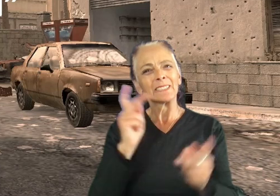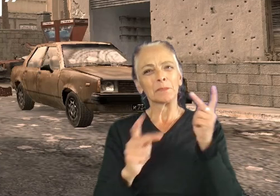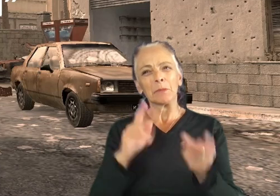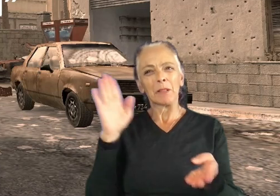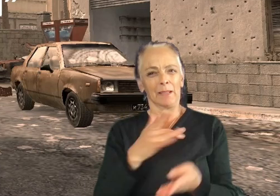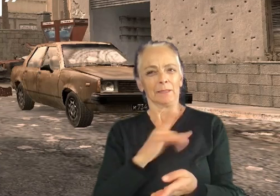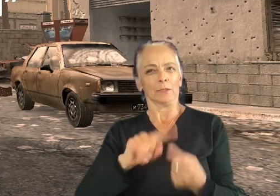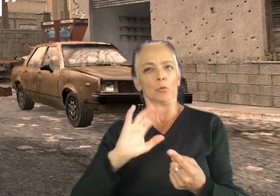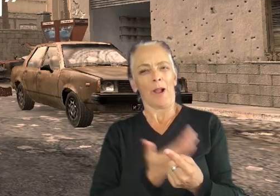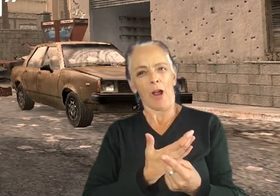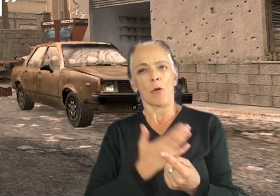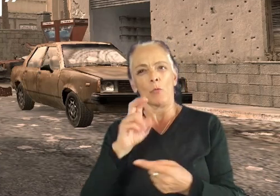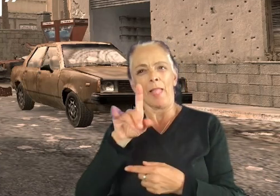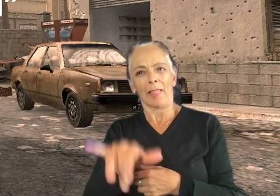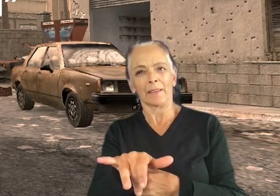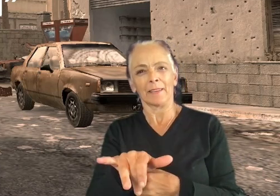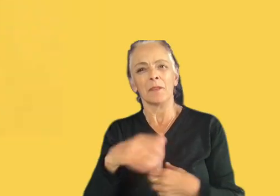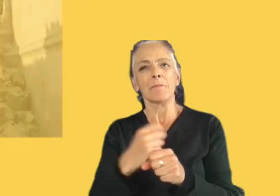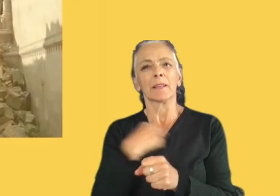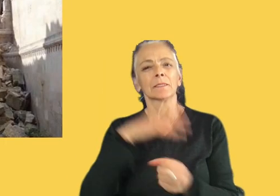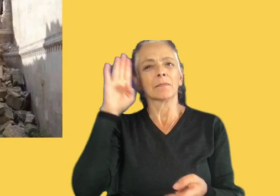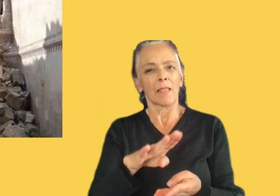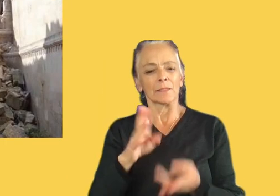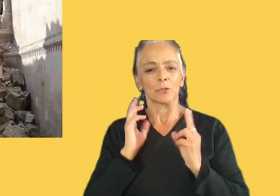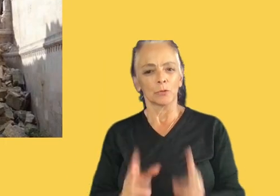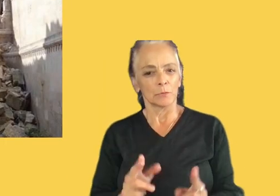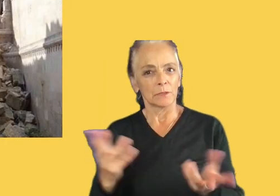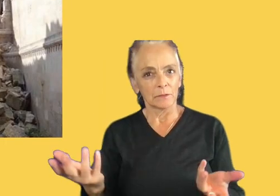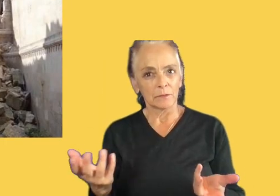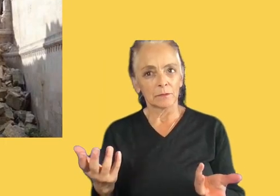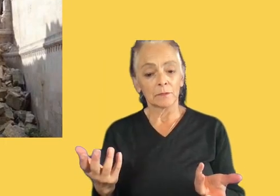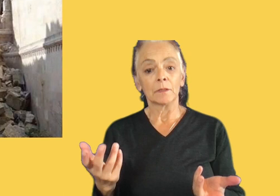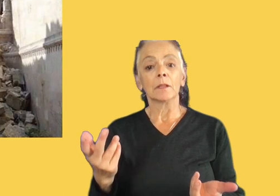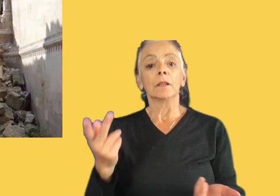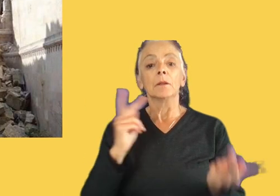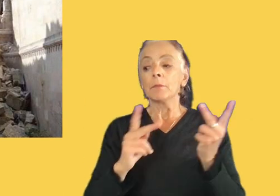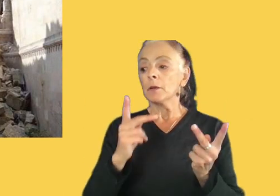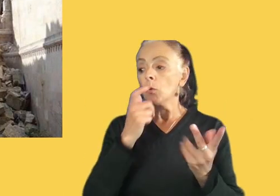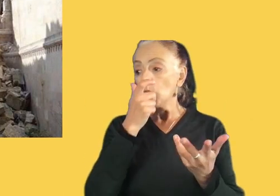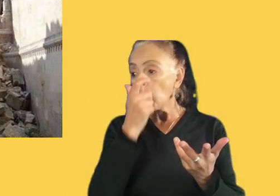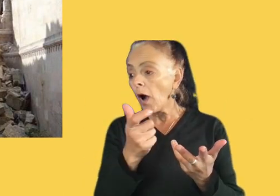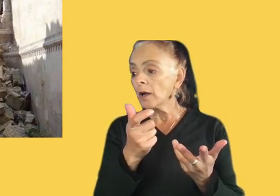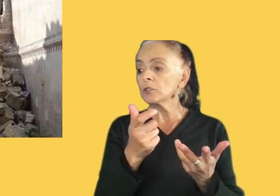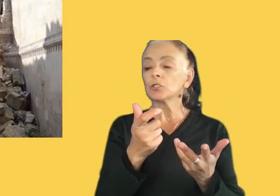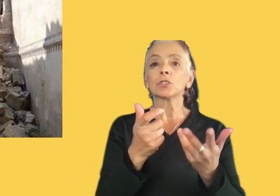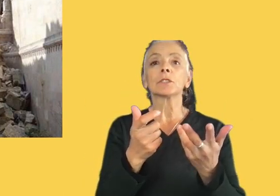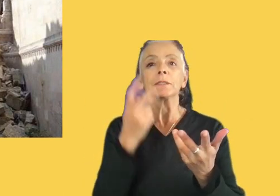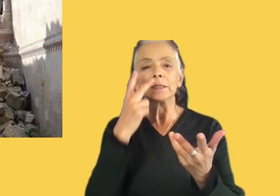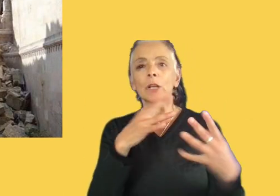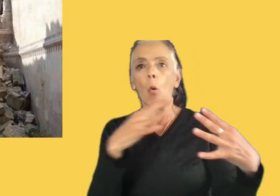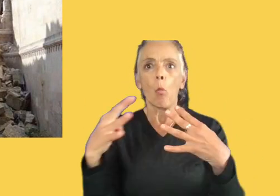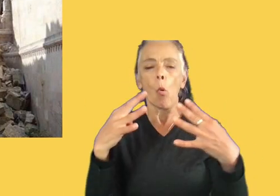people to our reality. It dehumanizes us. When people watch the news and see a war-torn place, they recognize